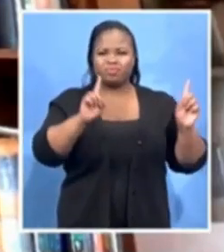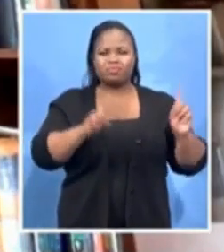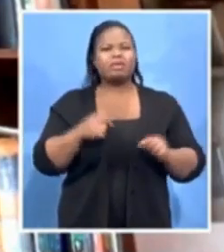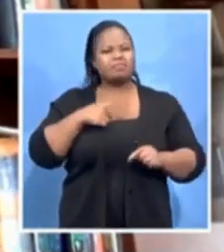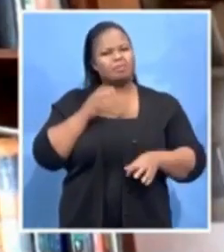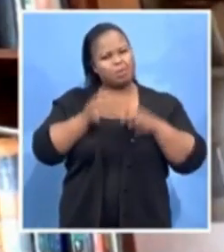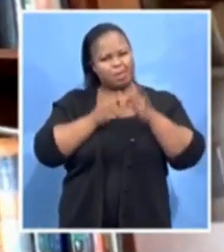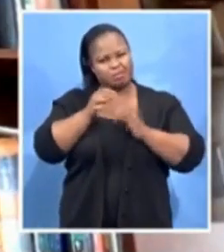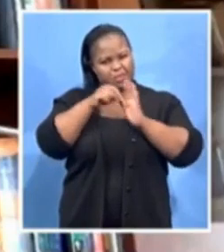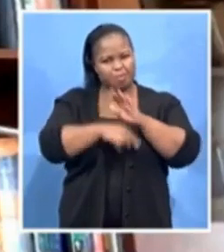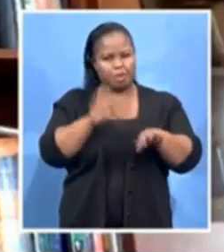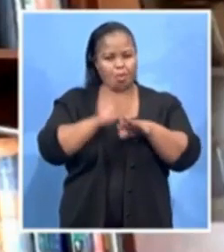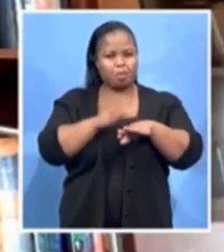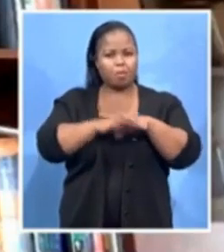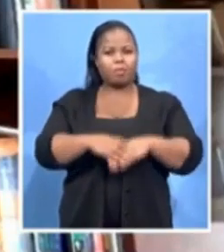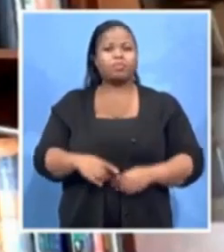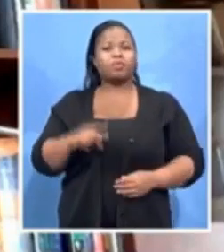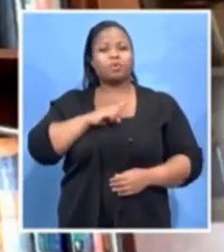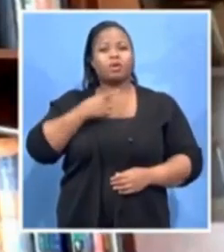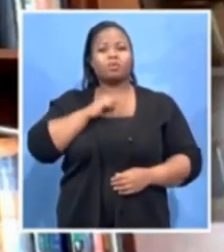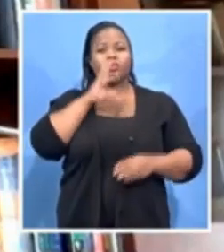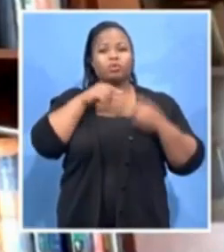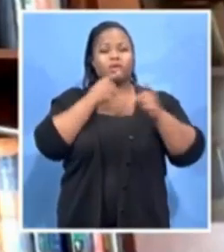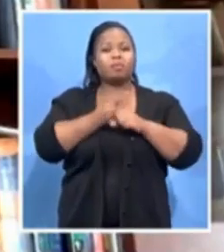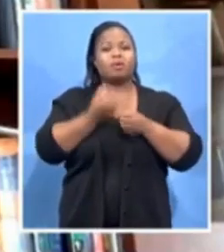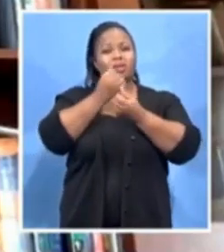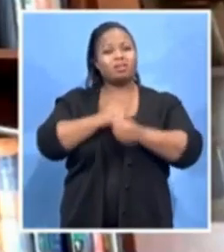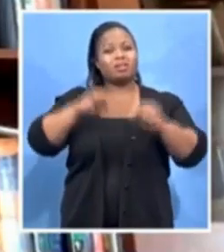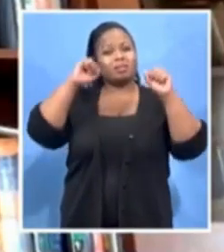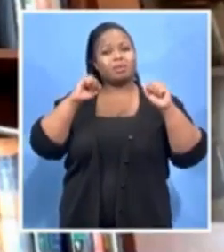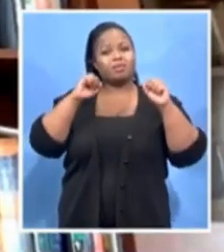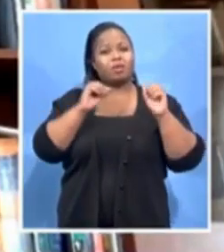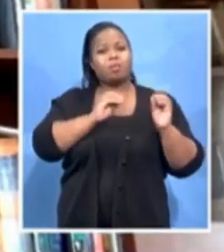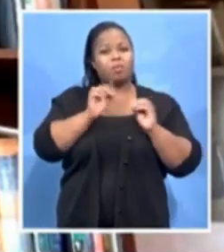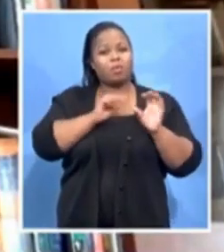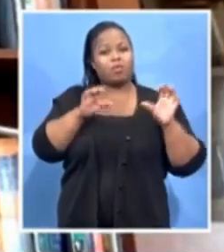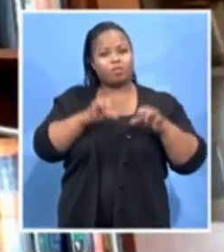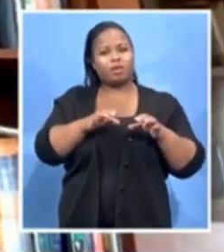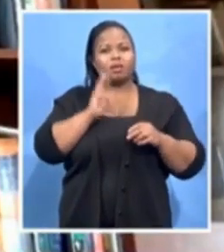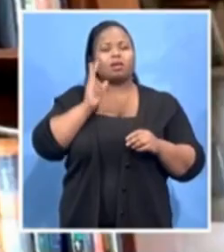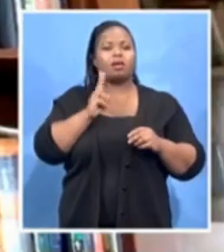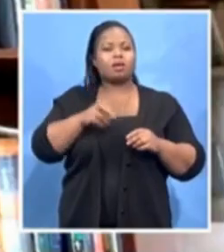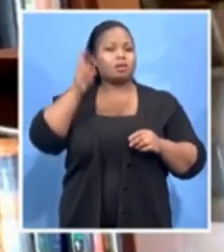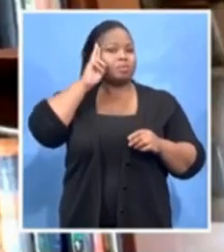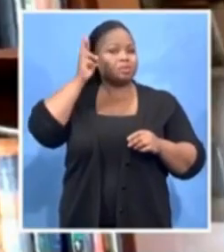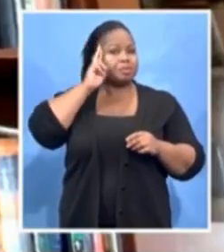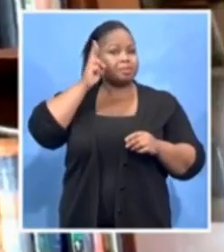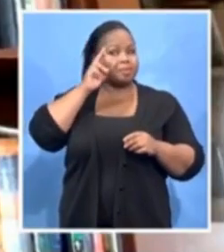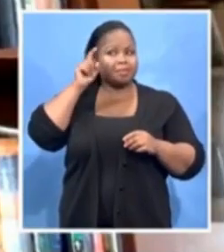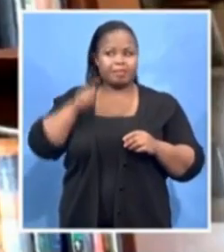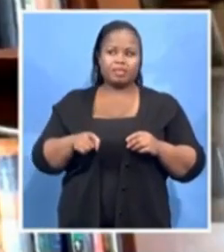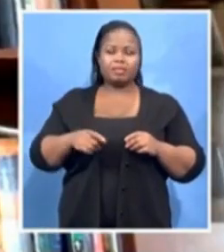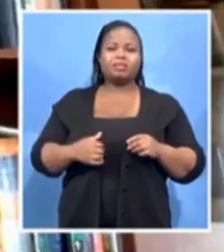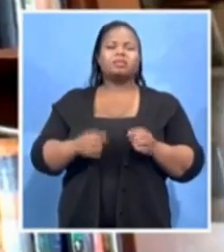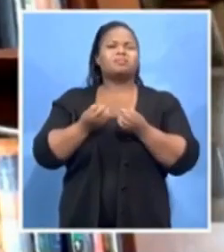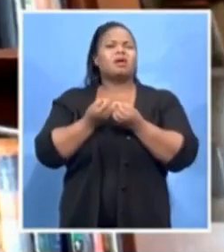African liberation movement and Pan-Africanism, we must also remember that many African countries were